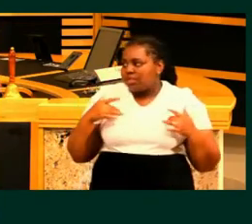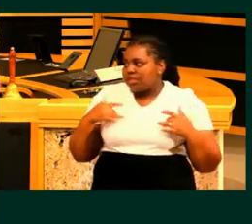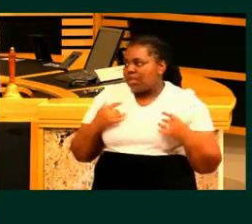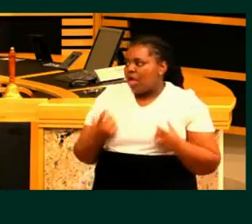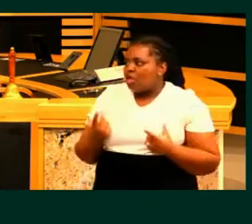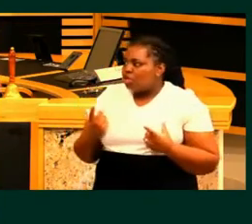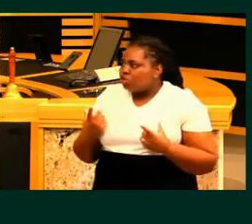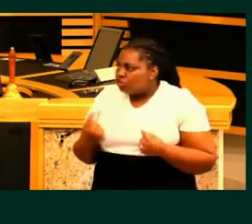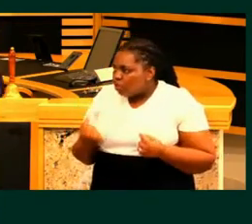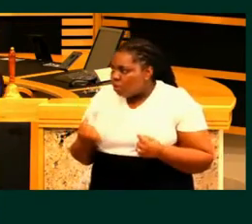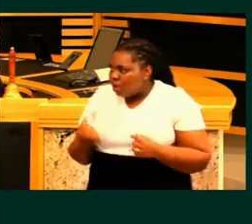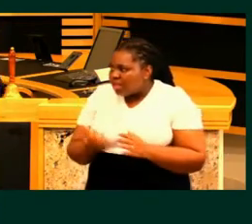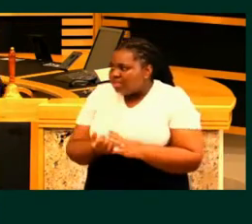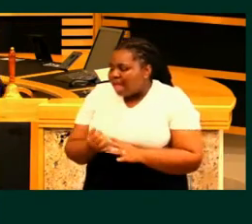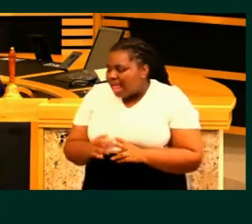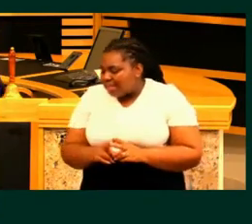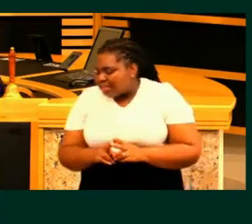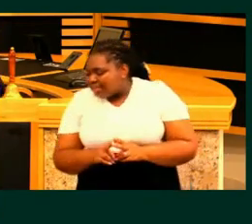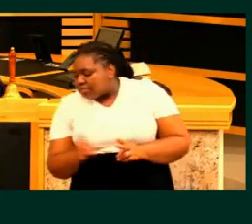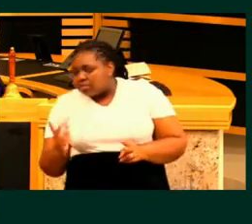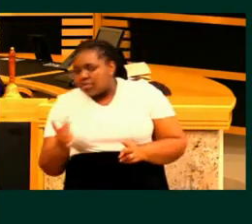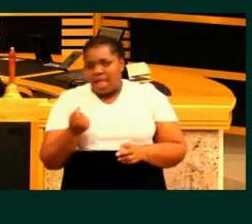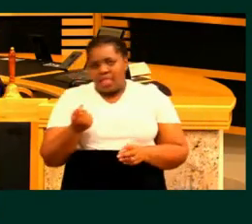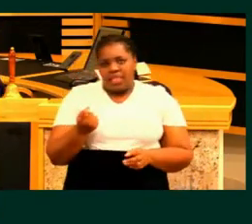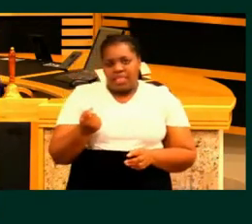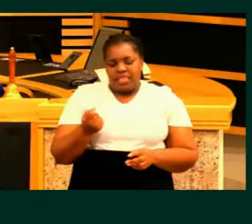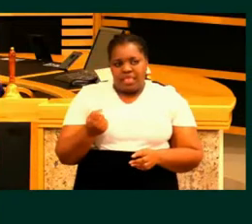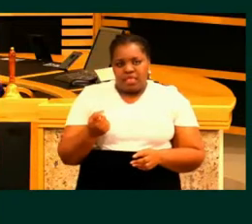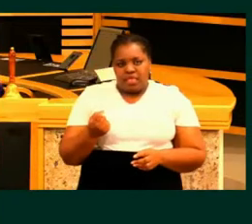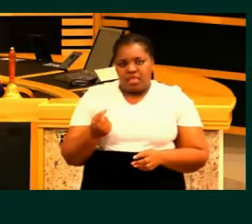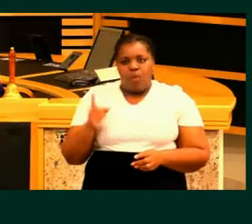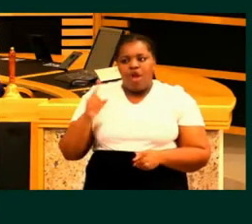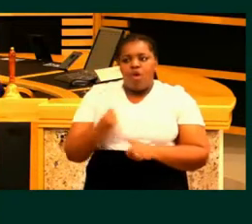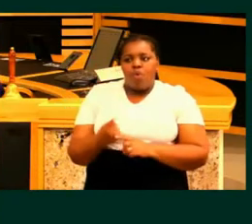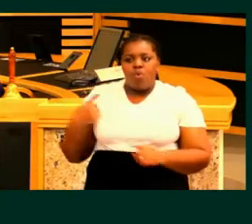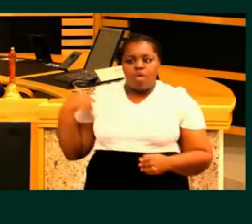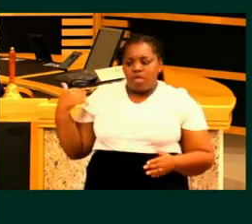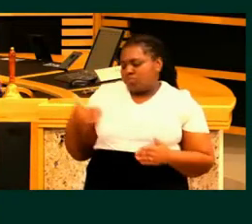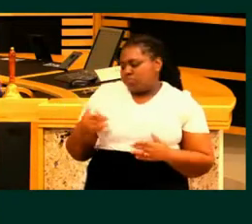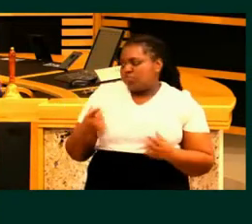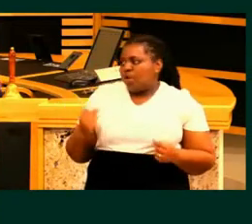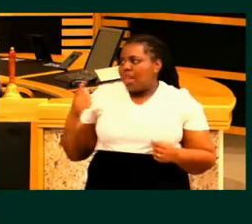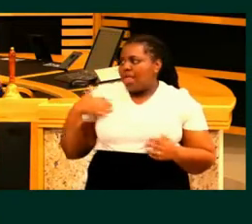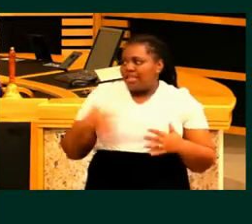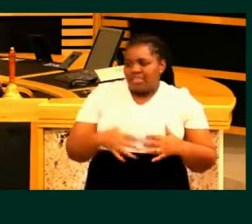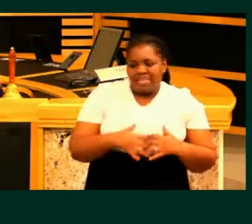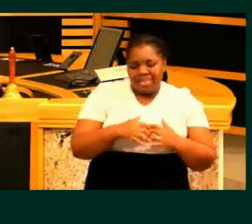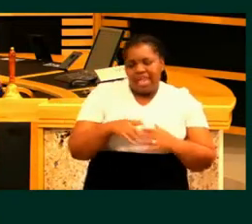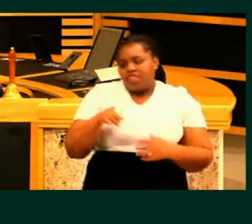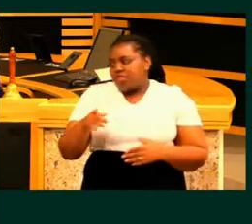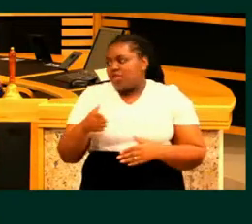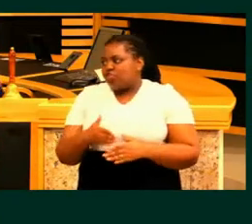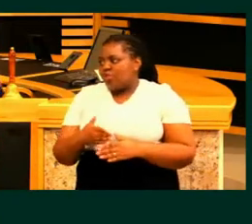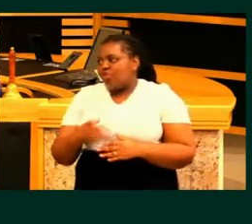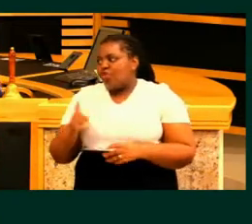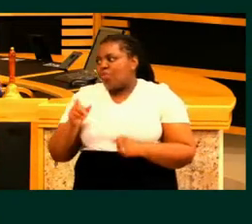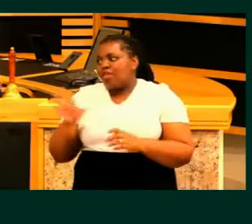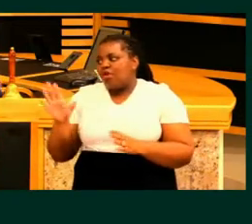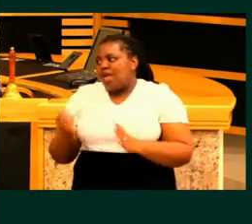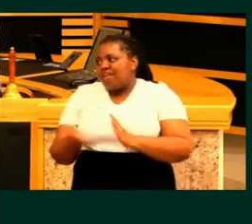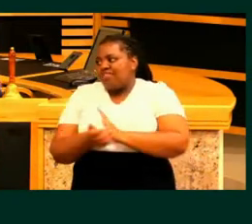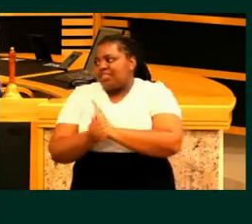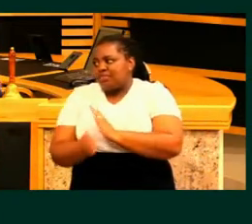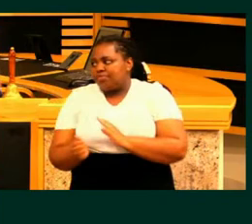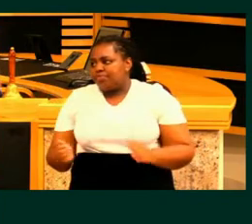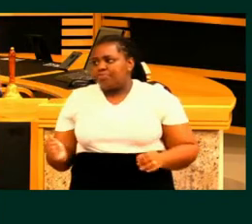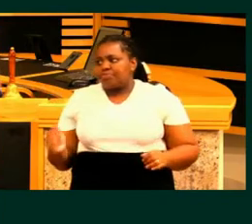do it in a slightly different way than than what we have always done let's create these jobs for unskilled people let's clean